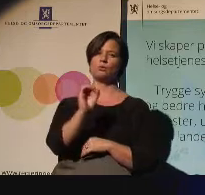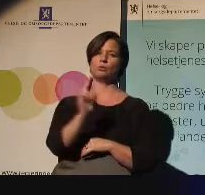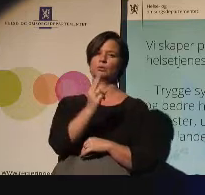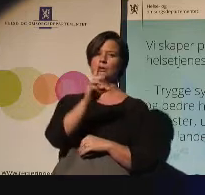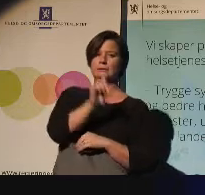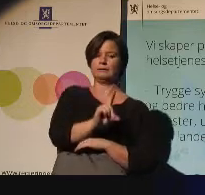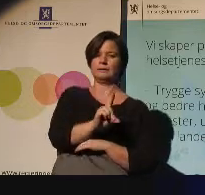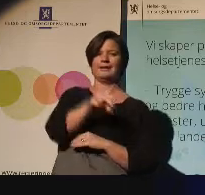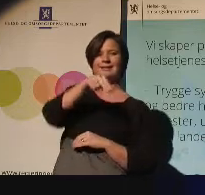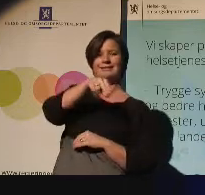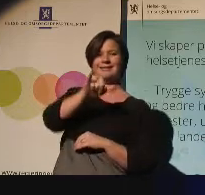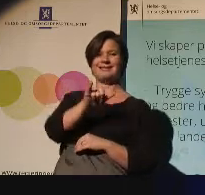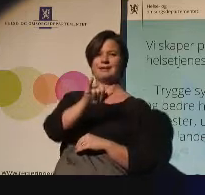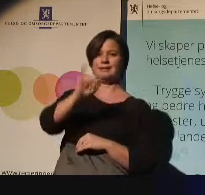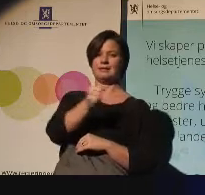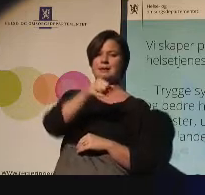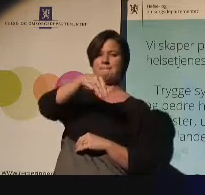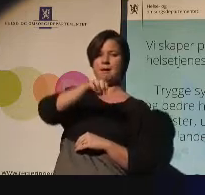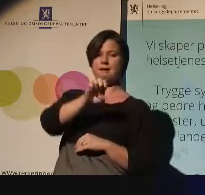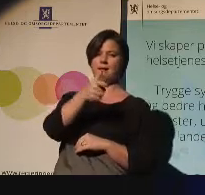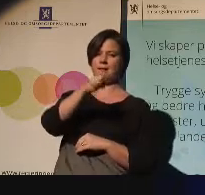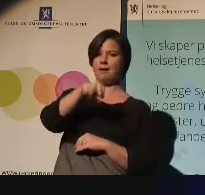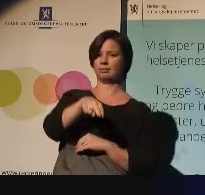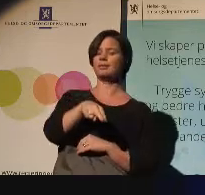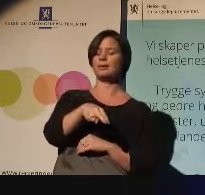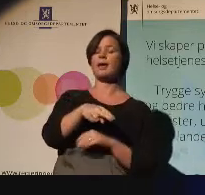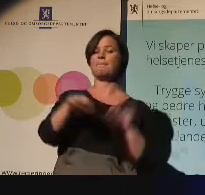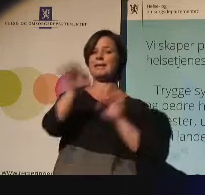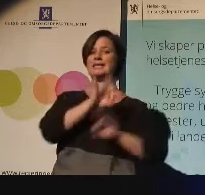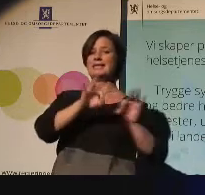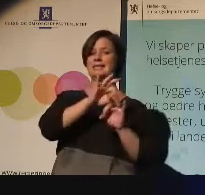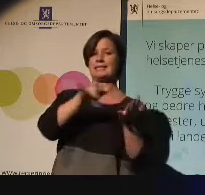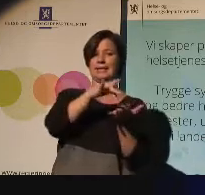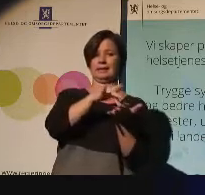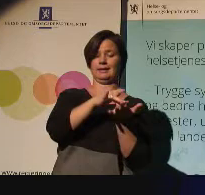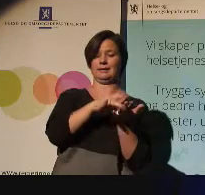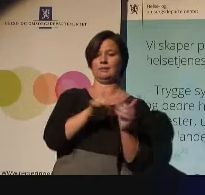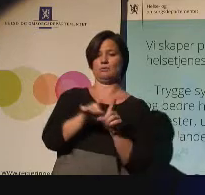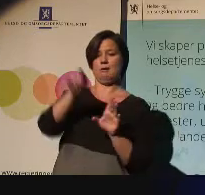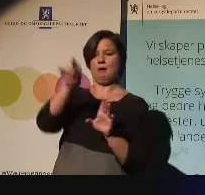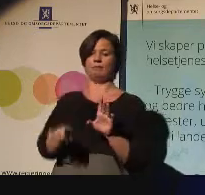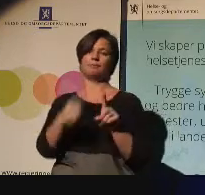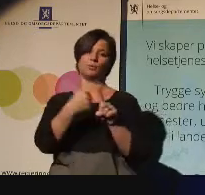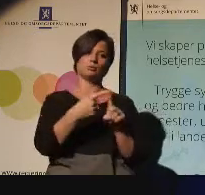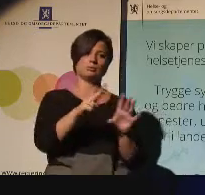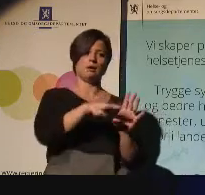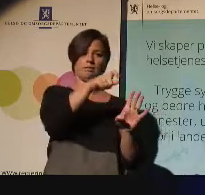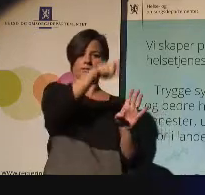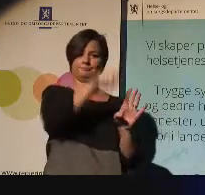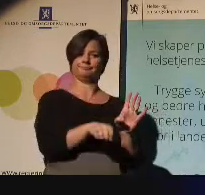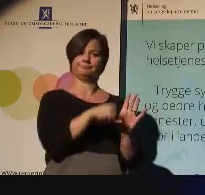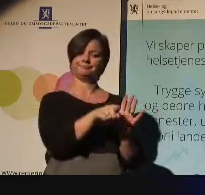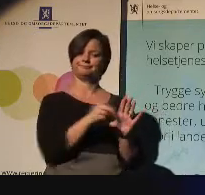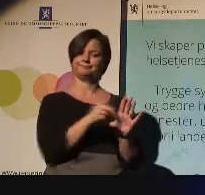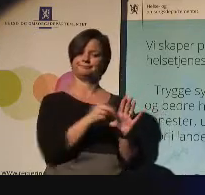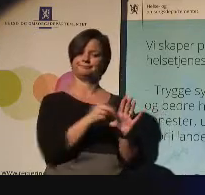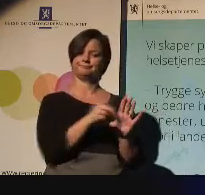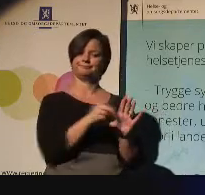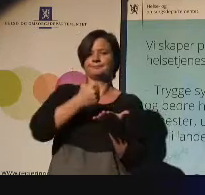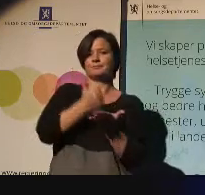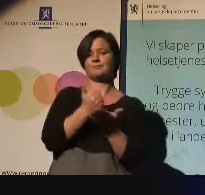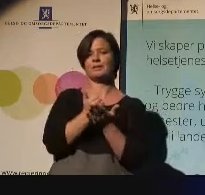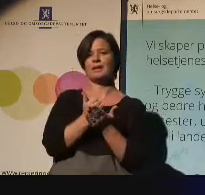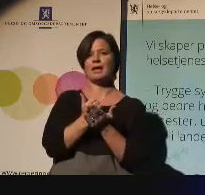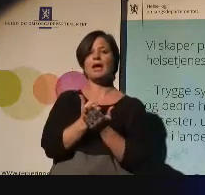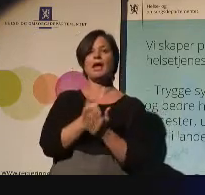Nijmegen Medical Center. Together with Dr. Martin Manneke, he developed ParkinsonNet, an innovative